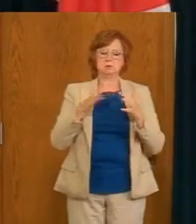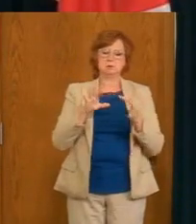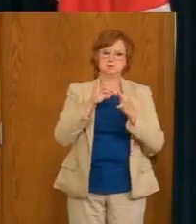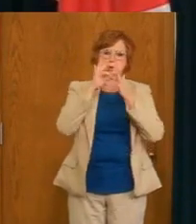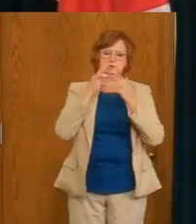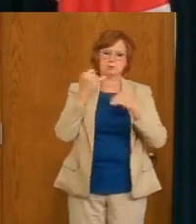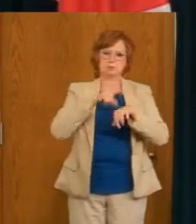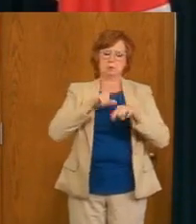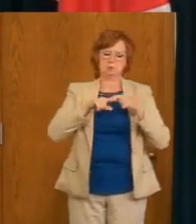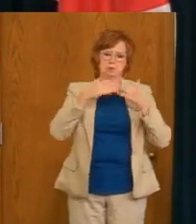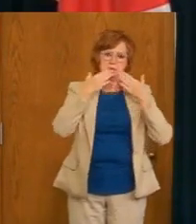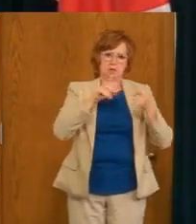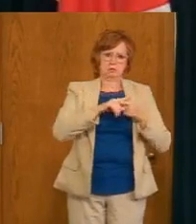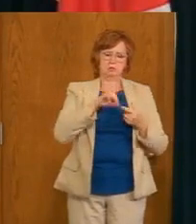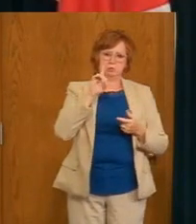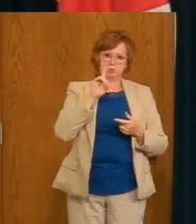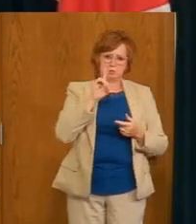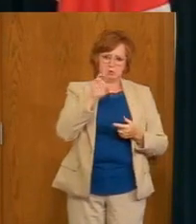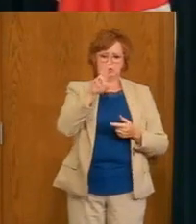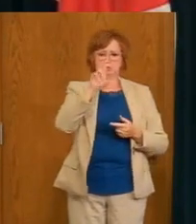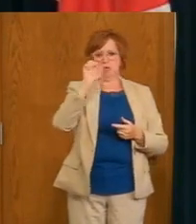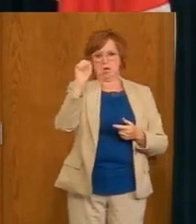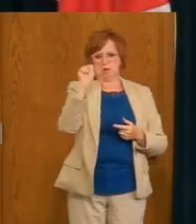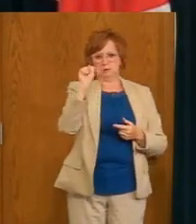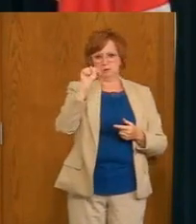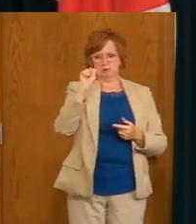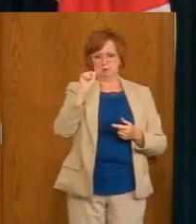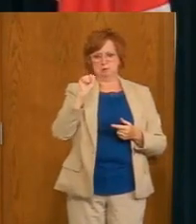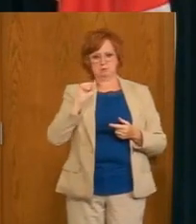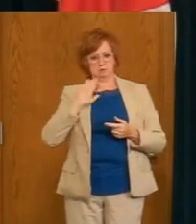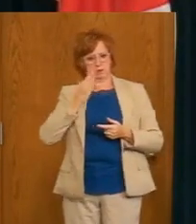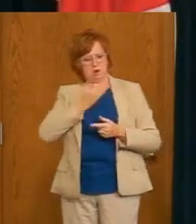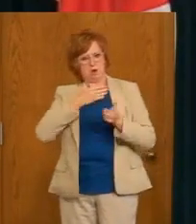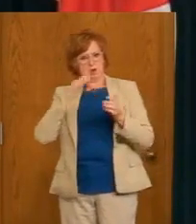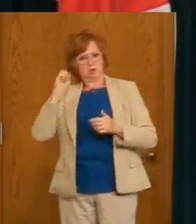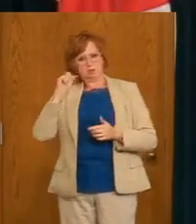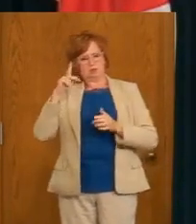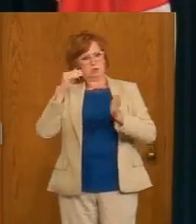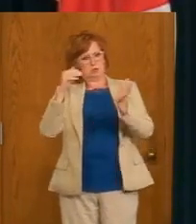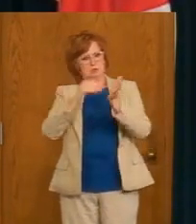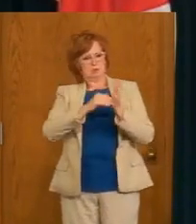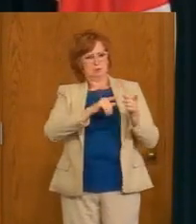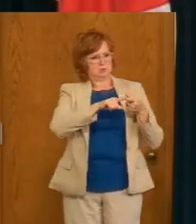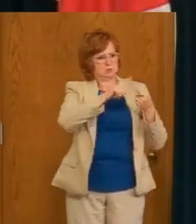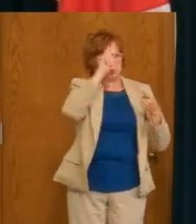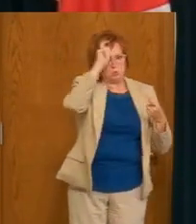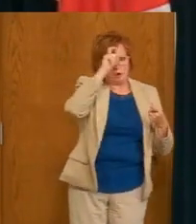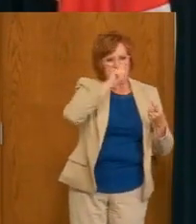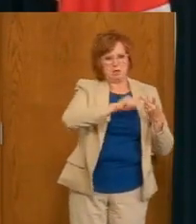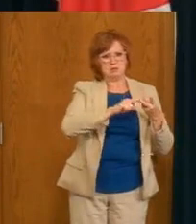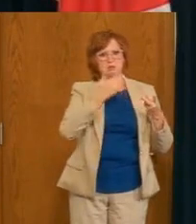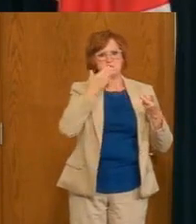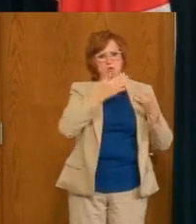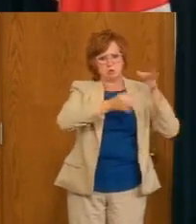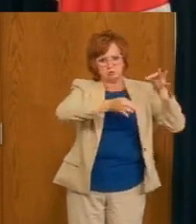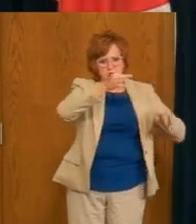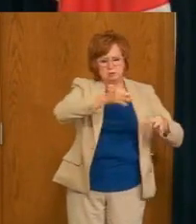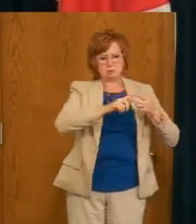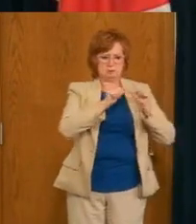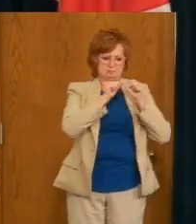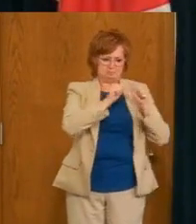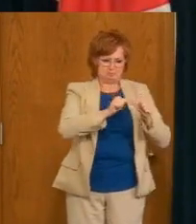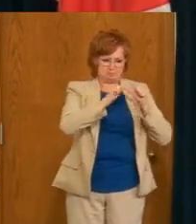Shahab, our Saskatchewan doctor. I want to thank you for your wisdom, for your judgment, for your perseverance, your